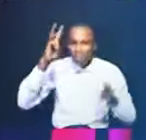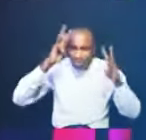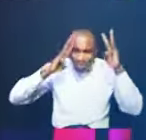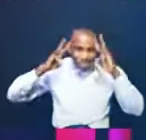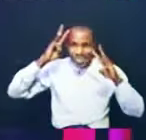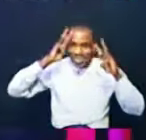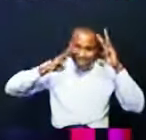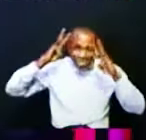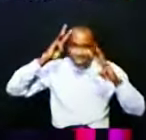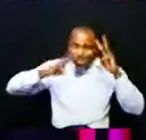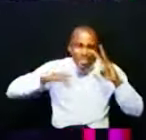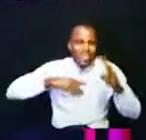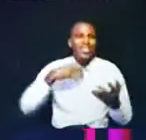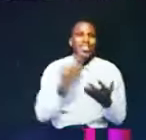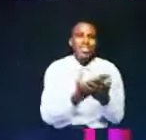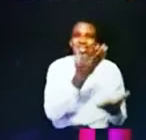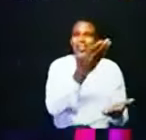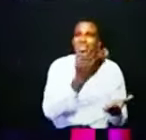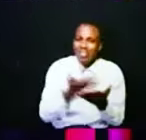Let's pray. Me,